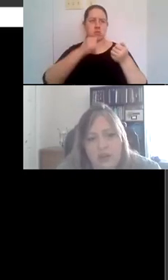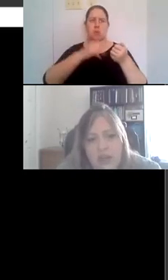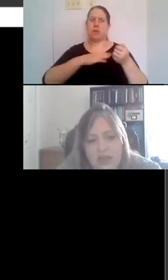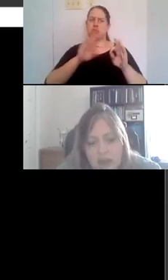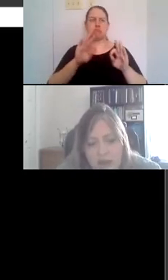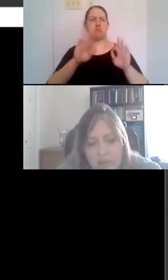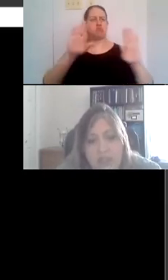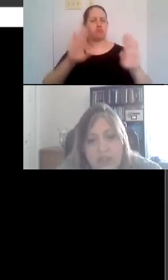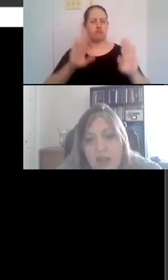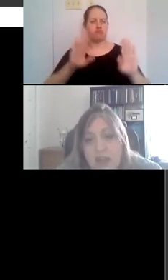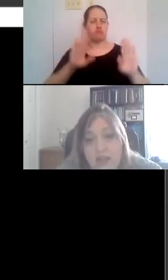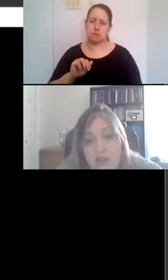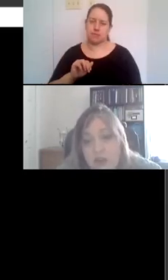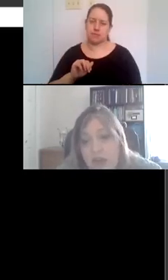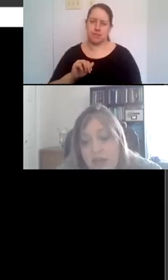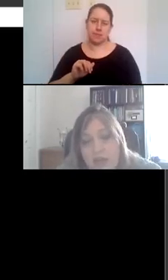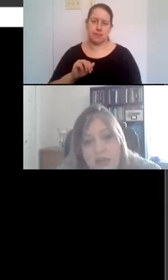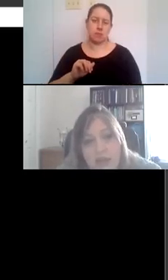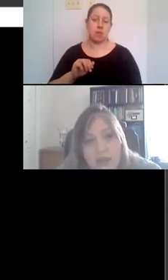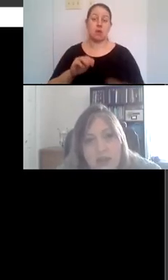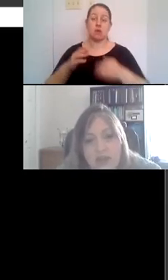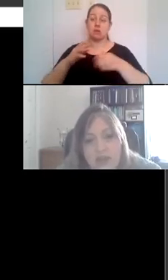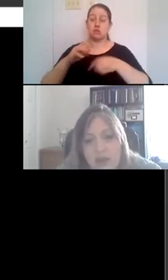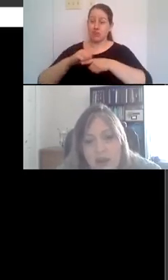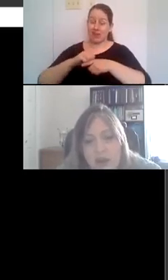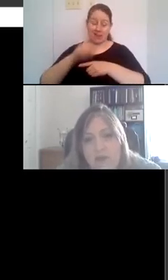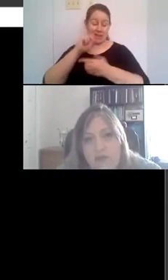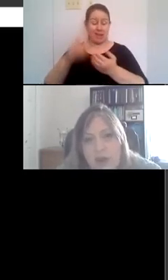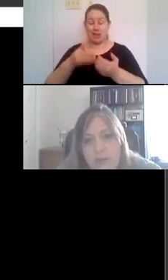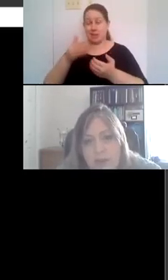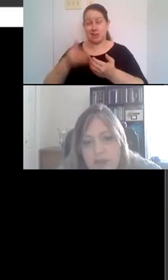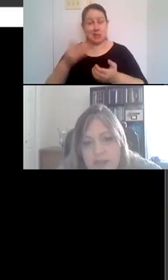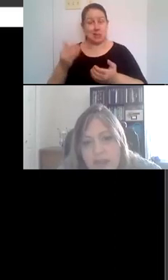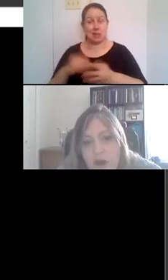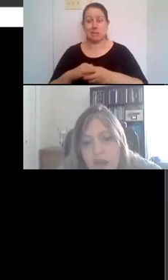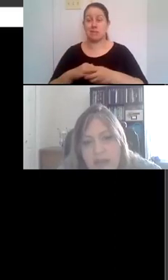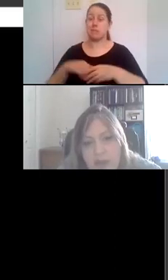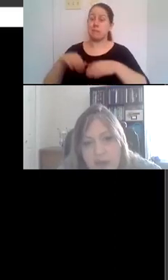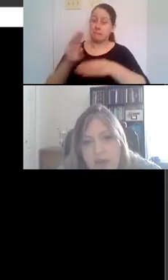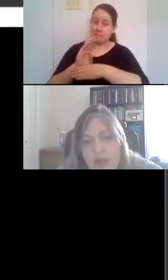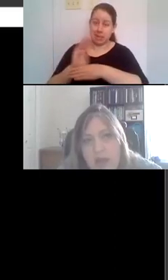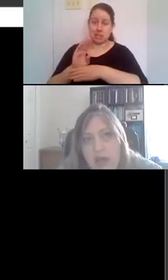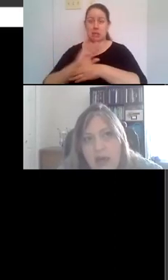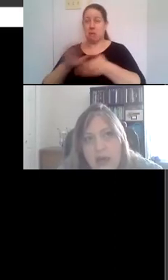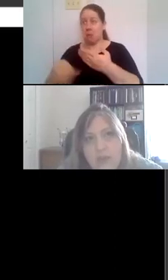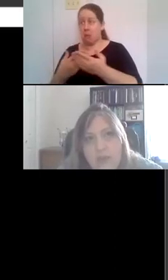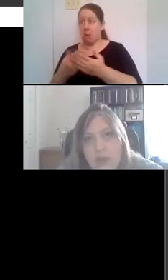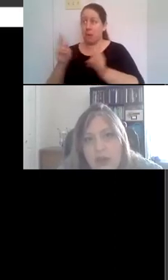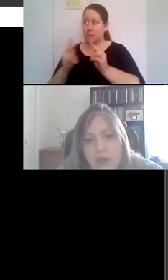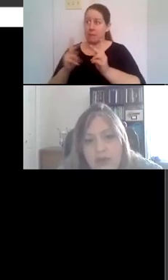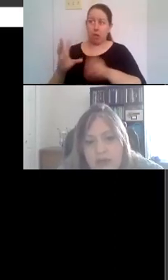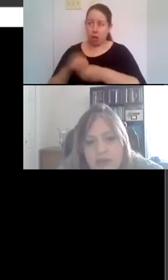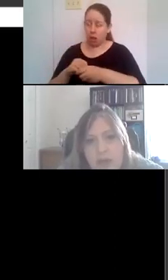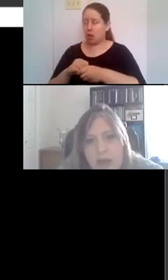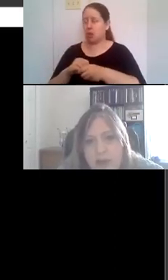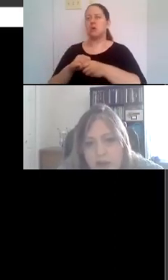did great. It's not an easy training. It's very busy and all hands on.